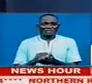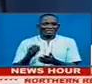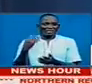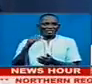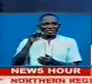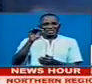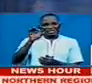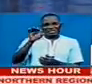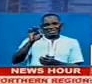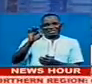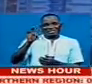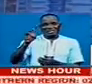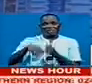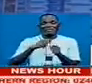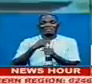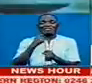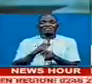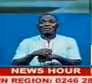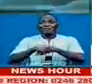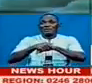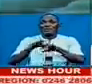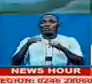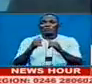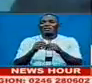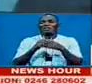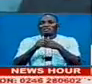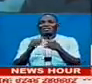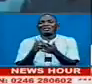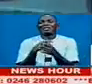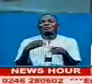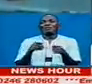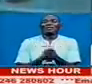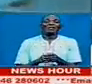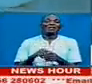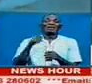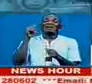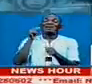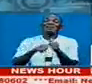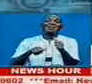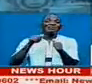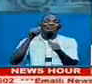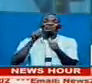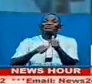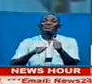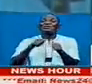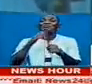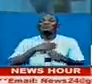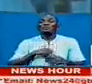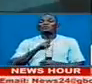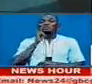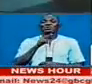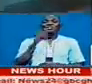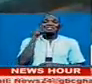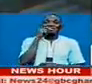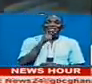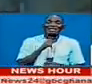last 97 years have seen the British Dutch giant dominating the market in Ghana, with almost every house using one of its products, such as